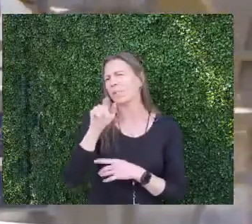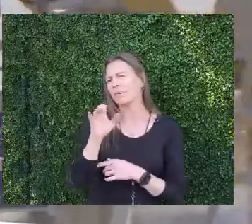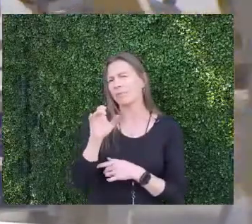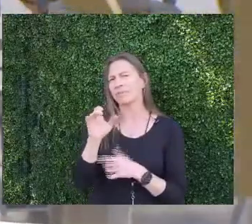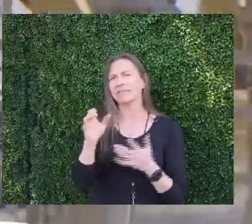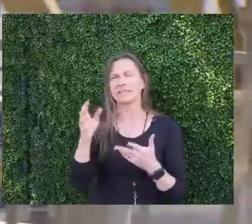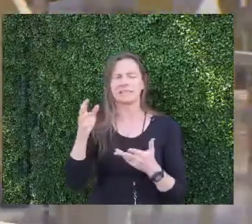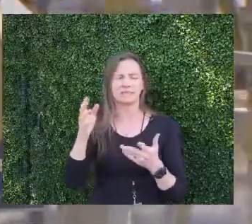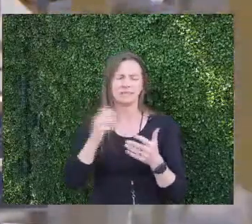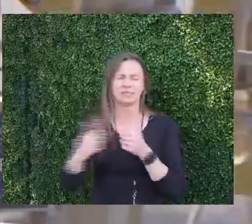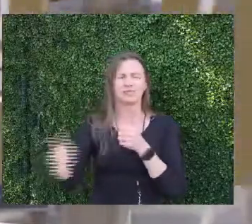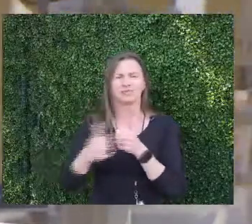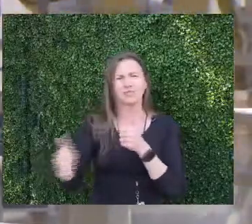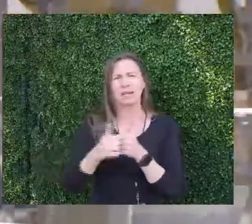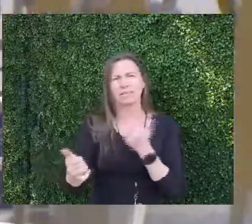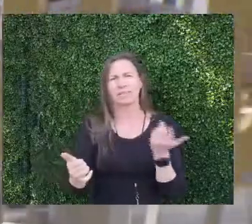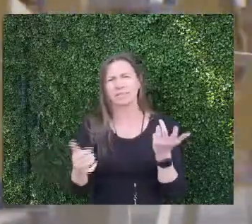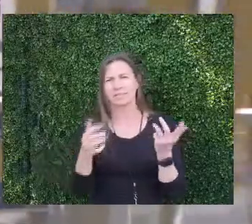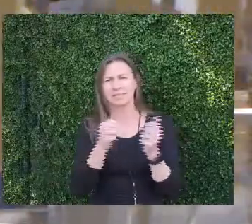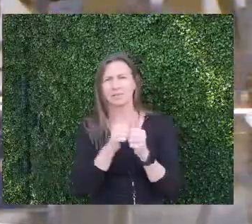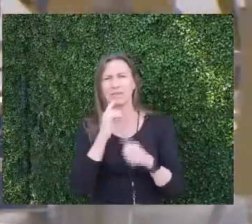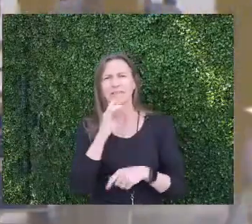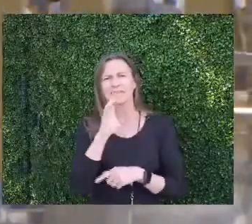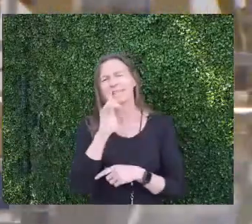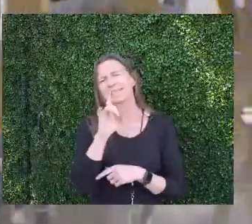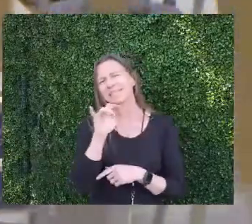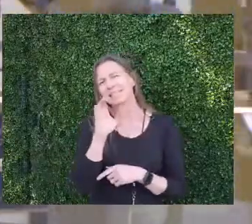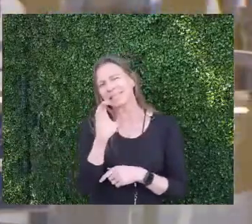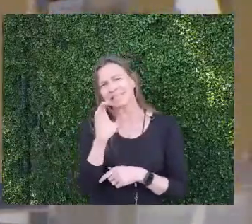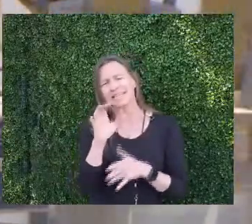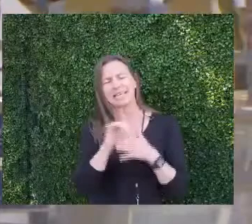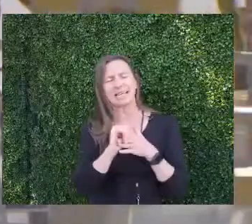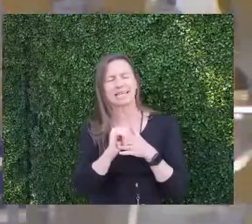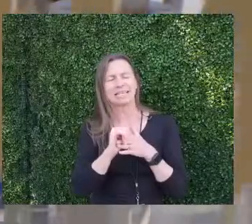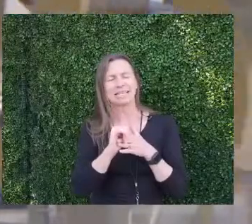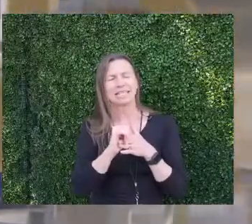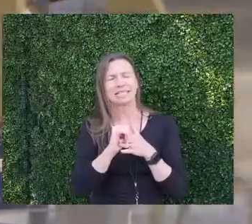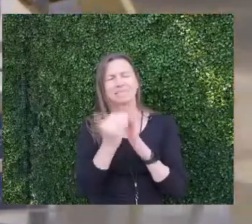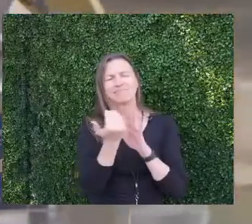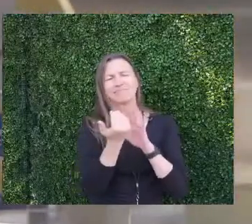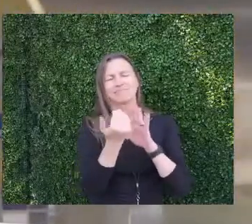circumstances with the CDC guidelines that are well established and published.